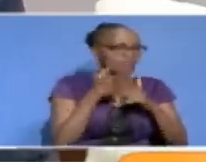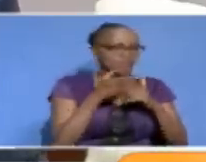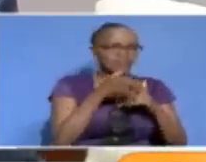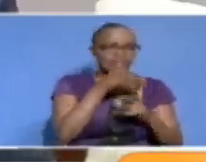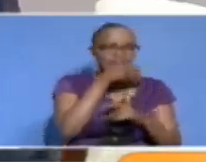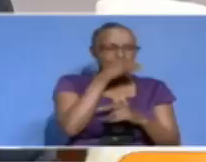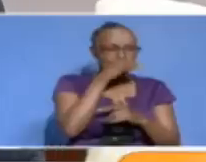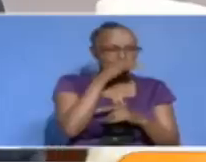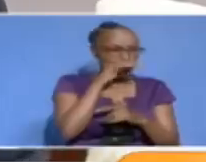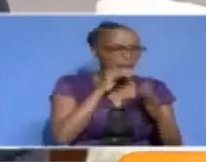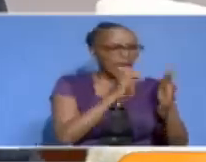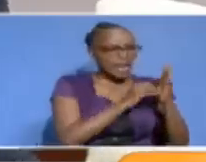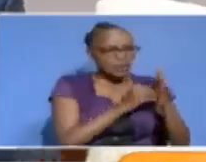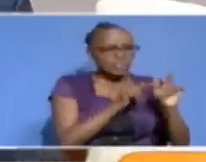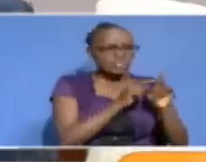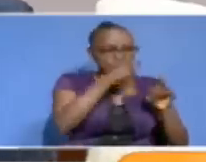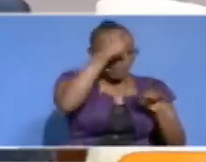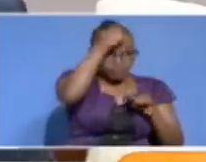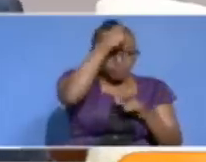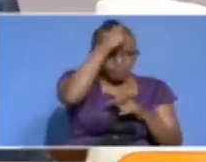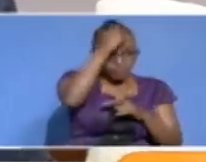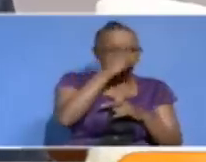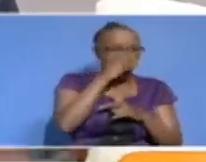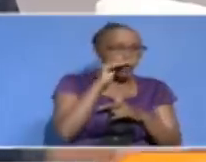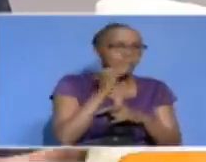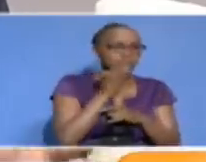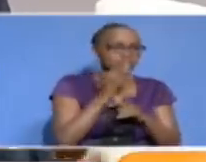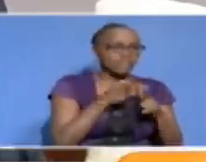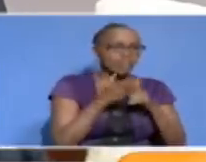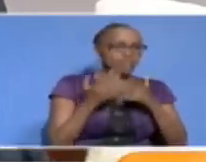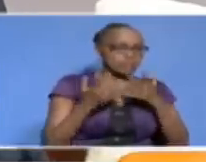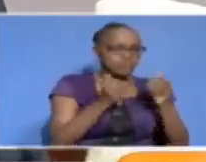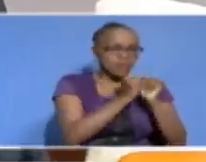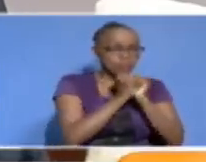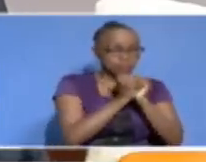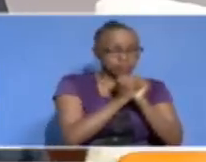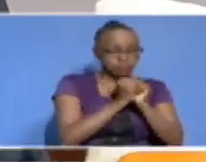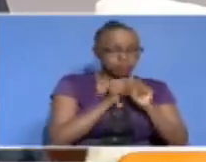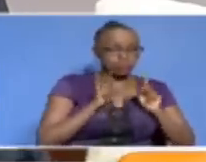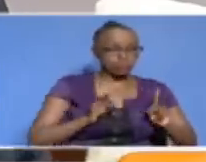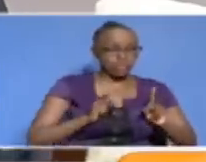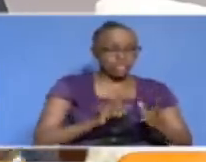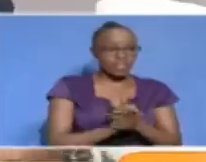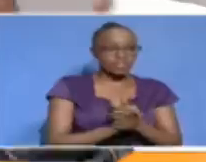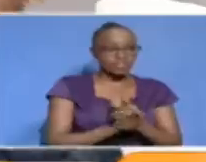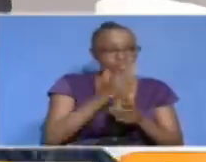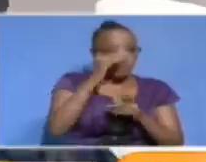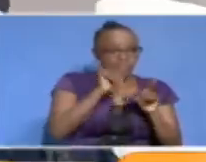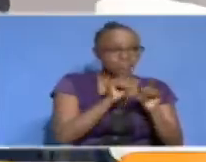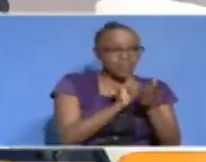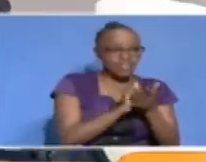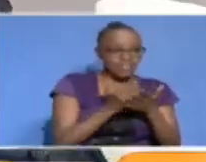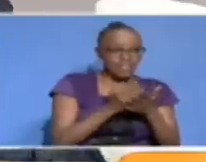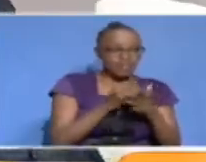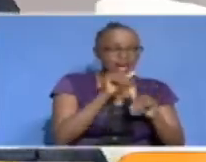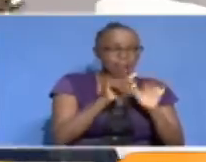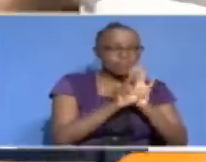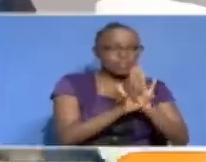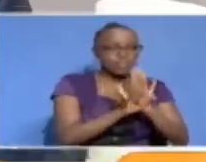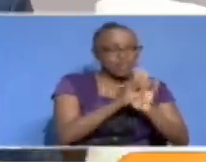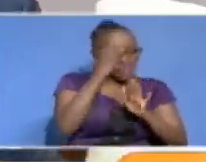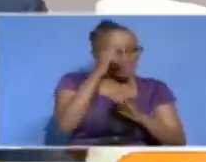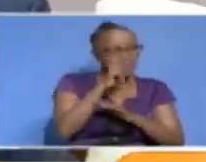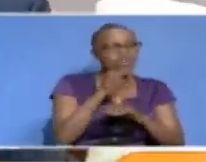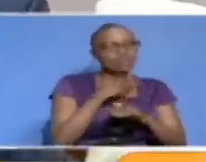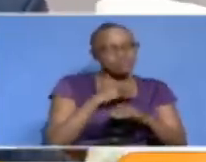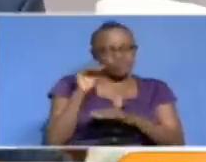ananisikiza, Wetangula ananisikiza, Moses Mudavadi ananisikiza. I'll bring these people together, yeah? Najua nataka kuja na mambo ya referendum baada ya hapo, tutakuja